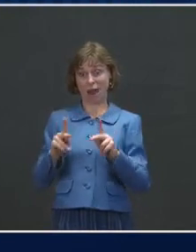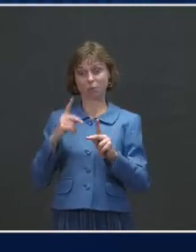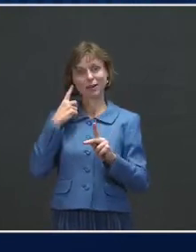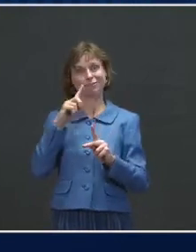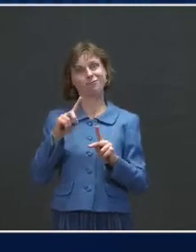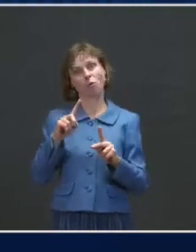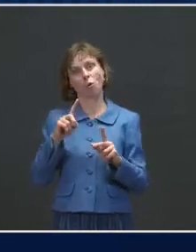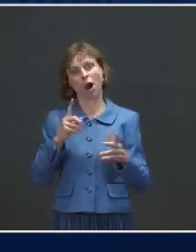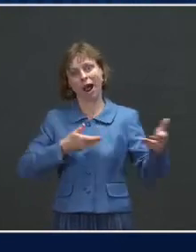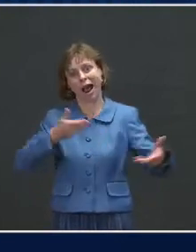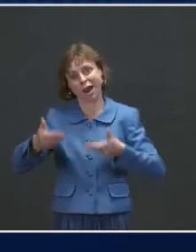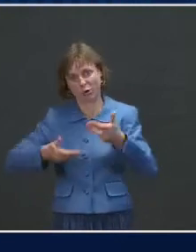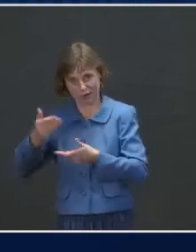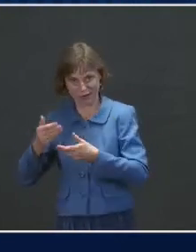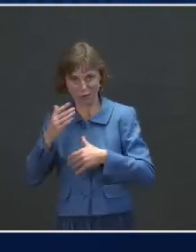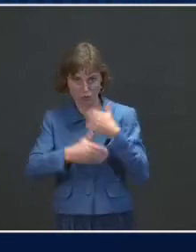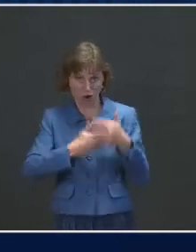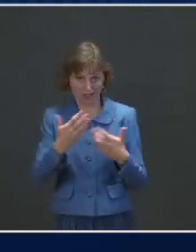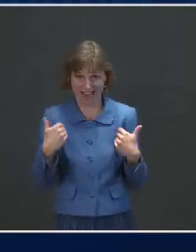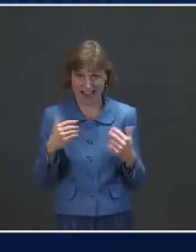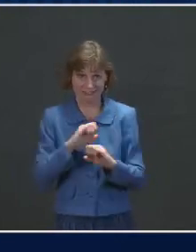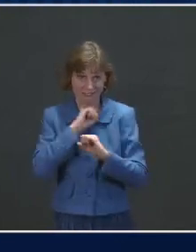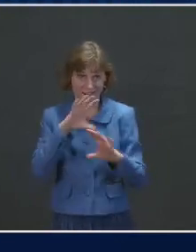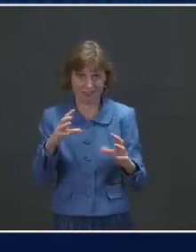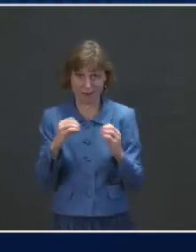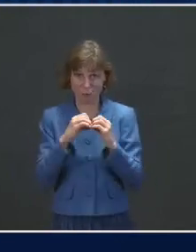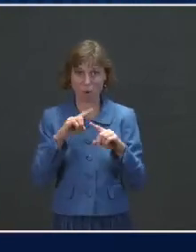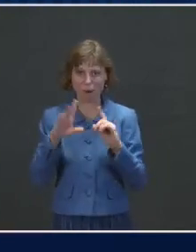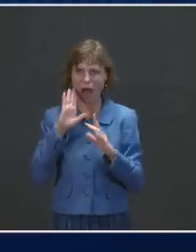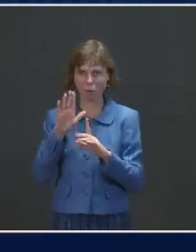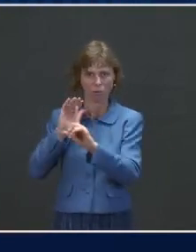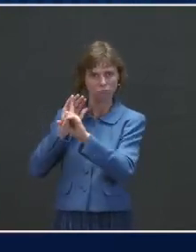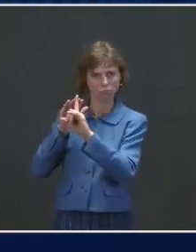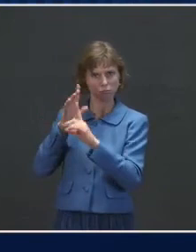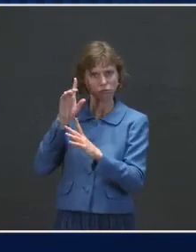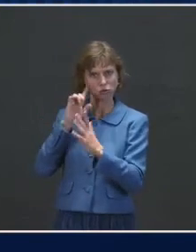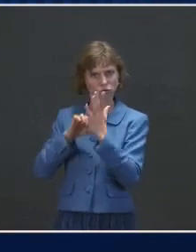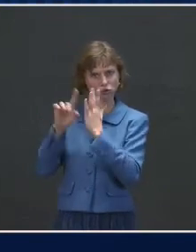anything more for it on this for you, but I can follow up with our team and see what